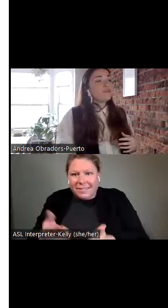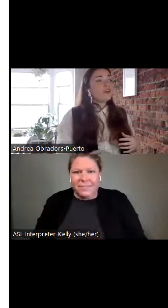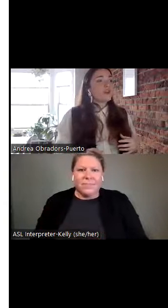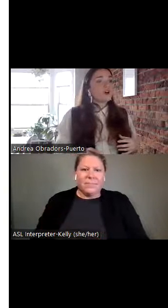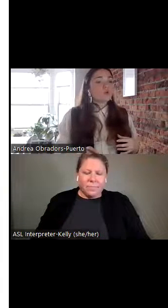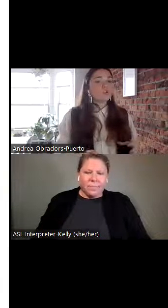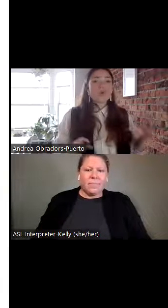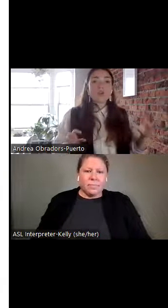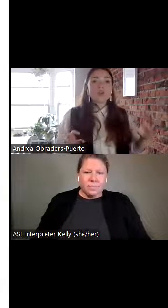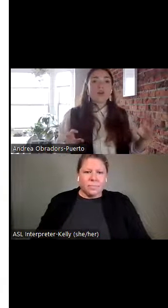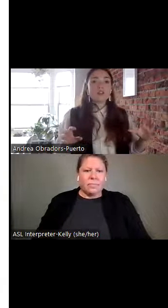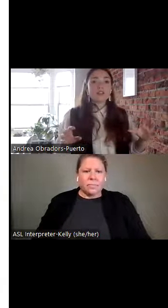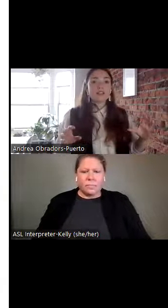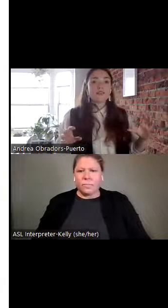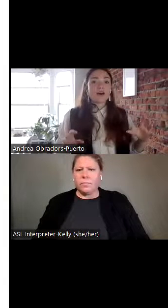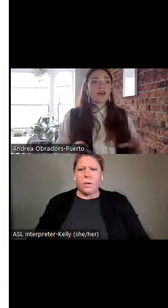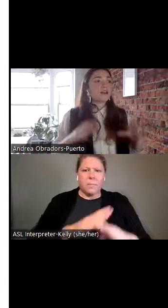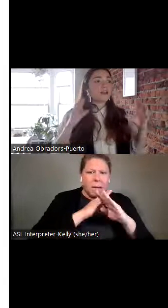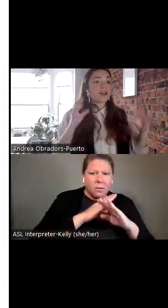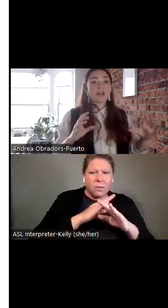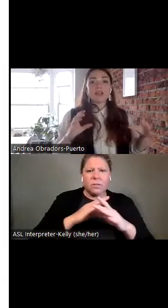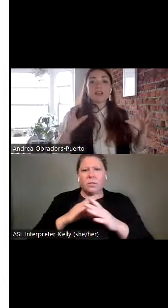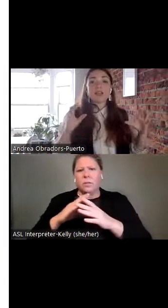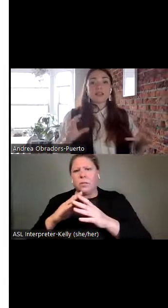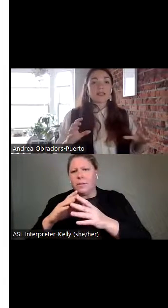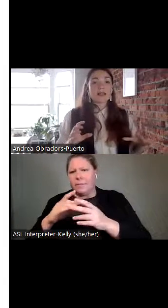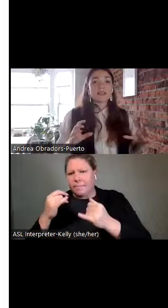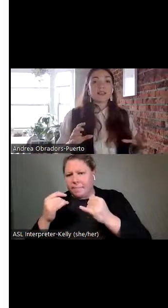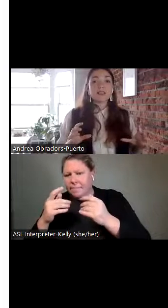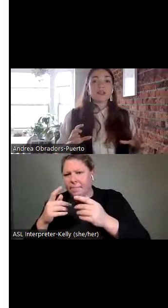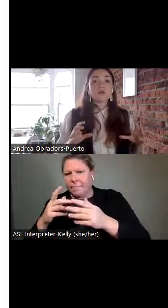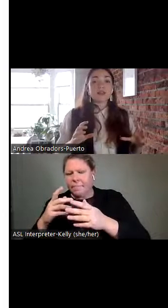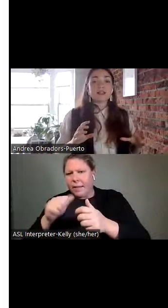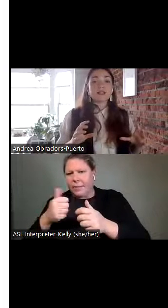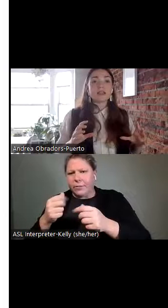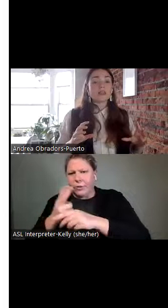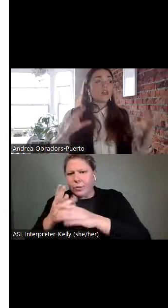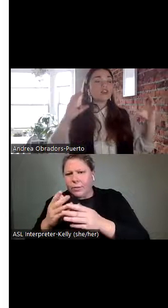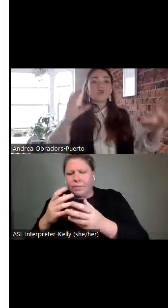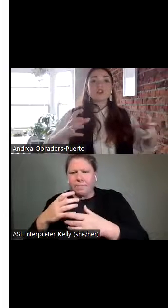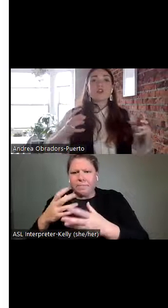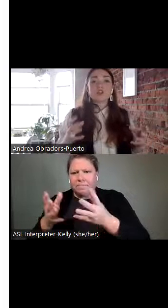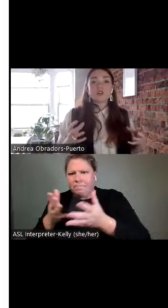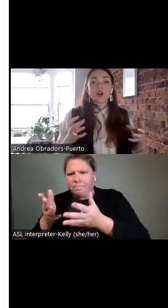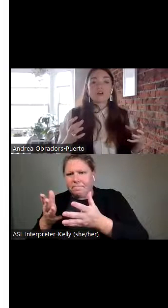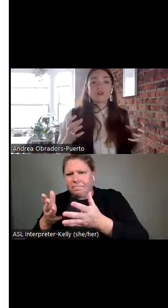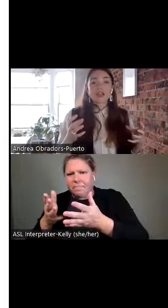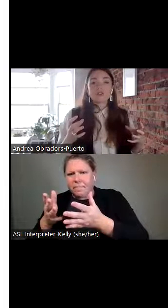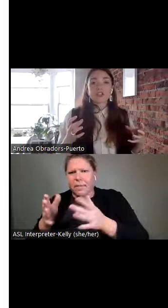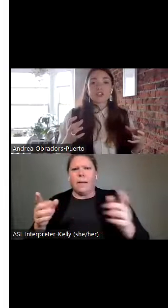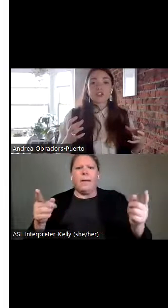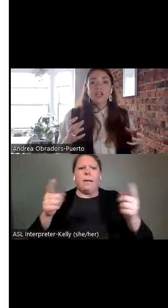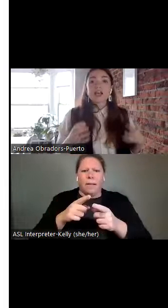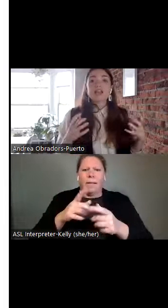And after those, we also identified 8 insights. The insights are basically the results of our